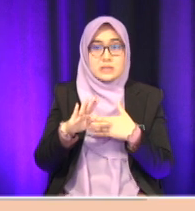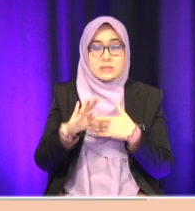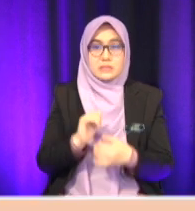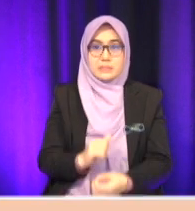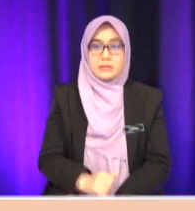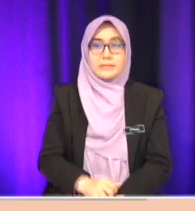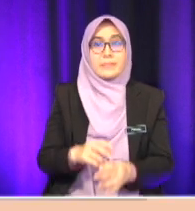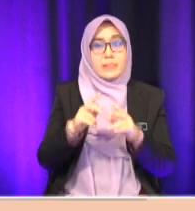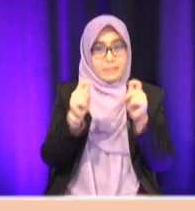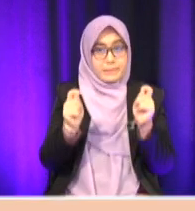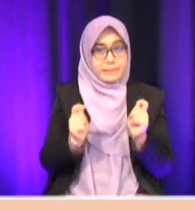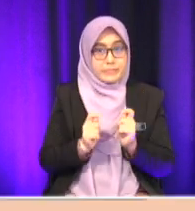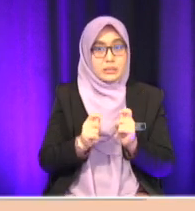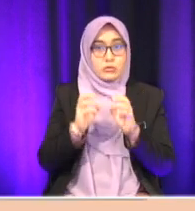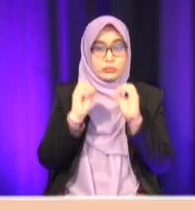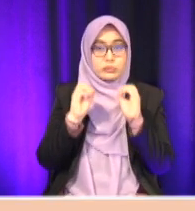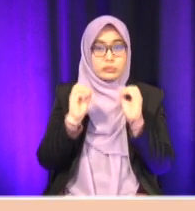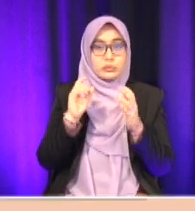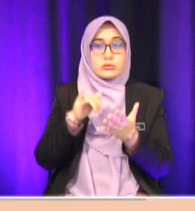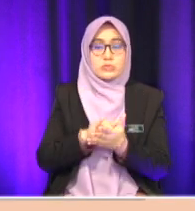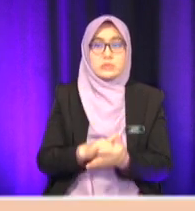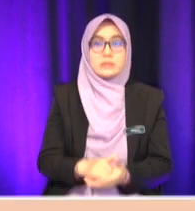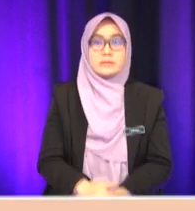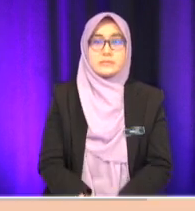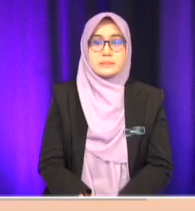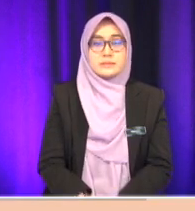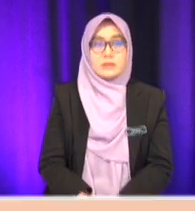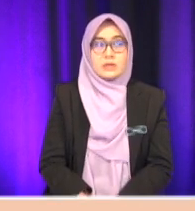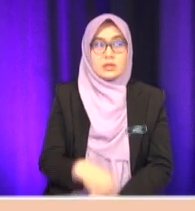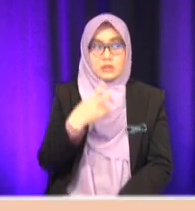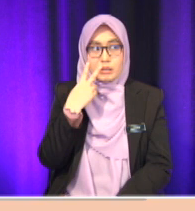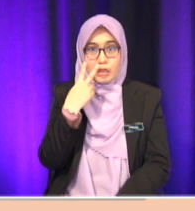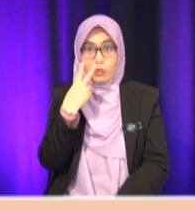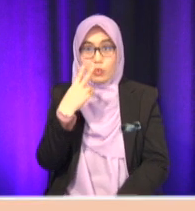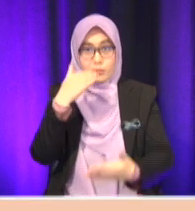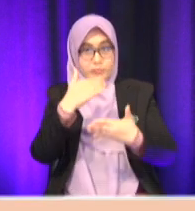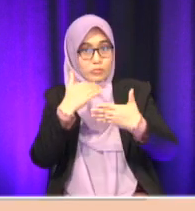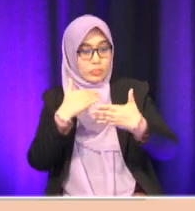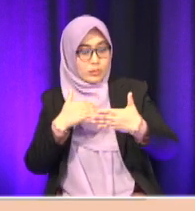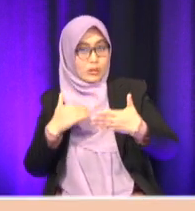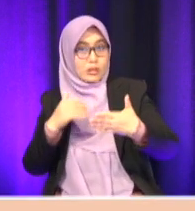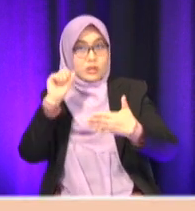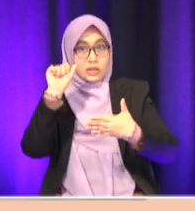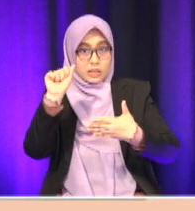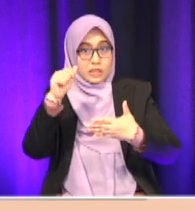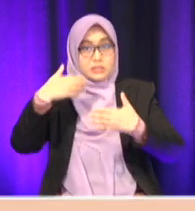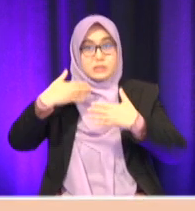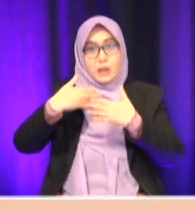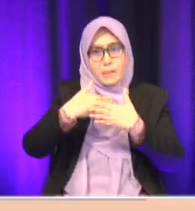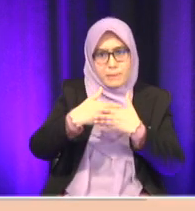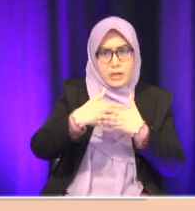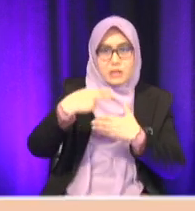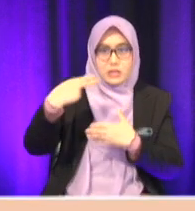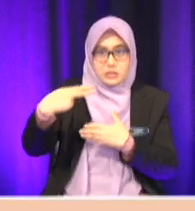A until H, okay, A, we should listen to views and ideas of all people.